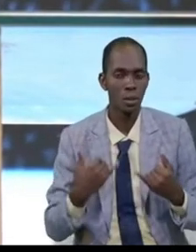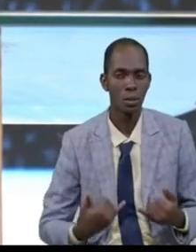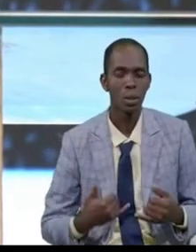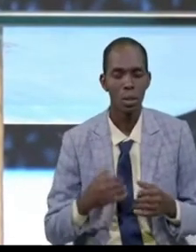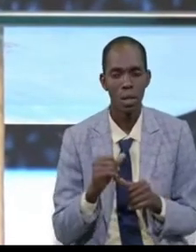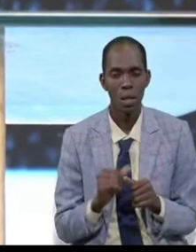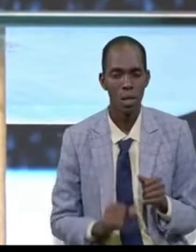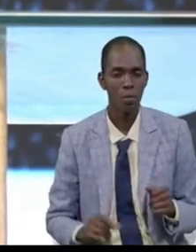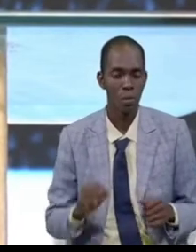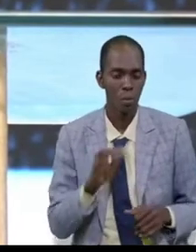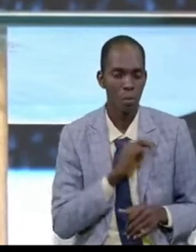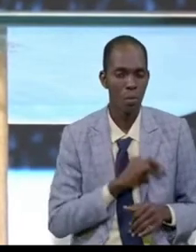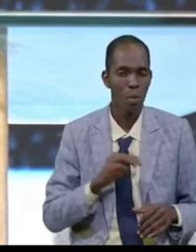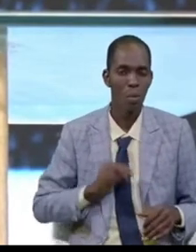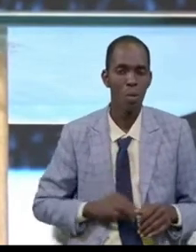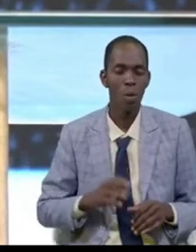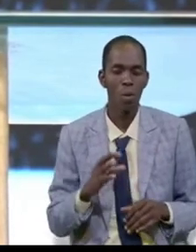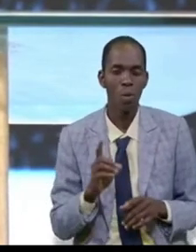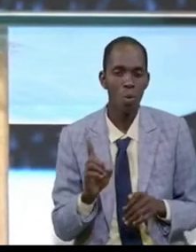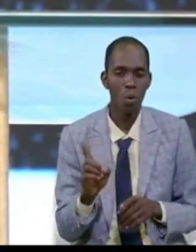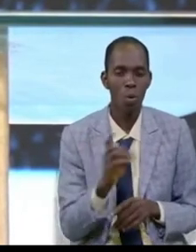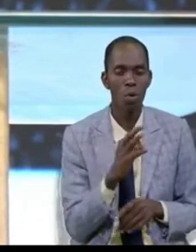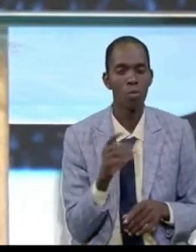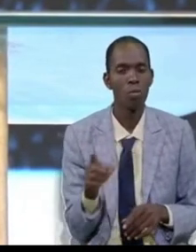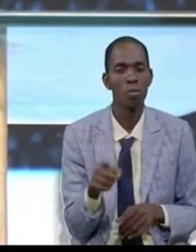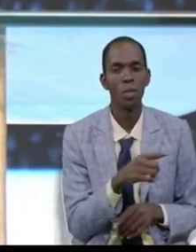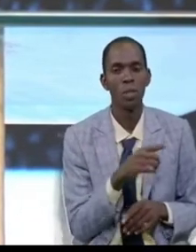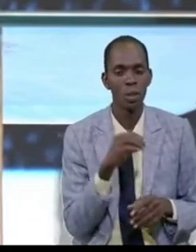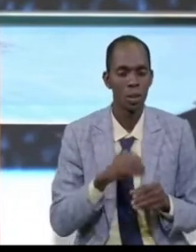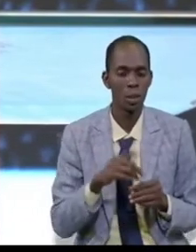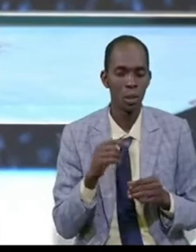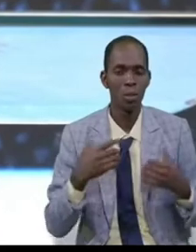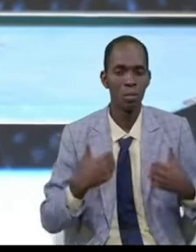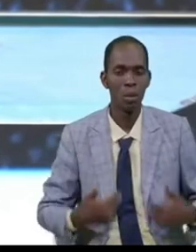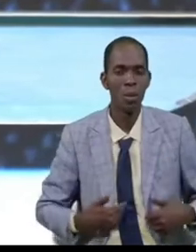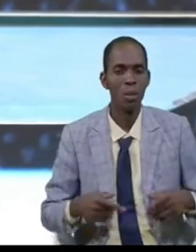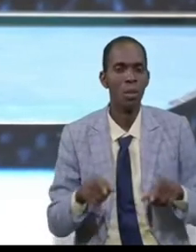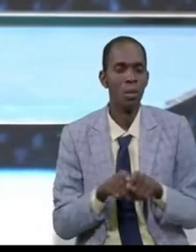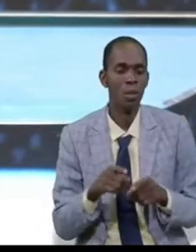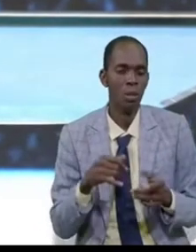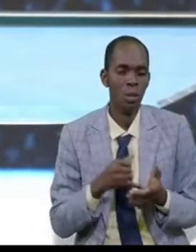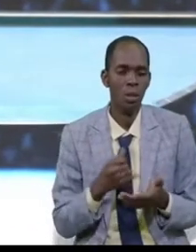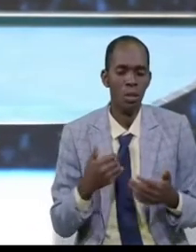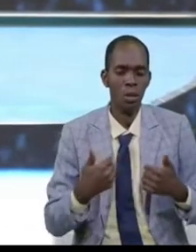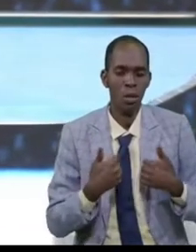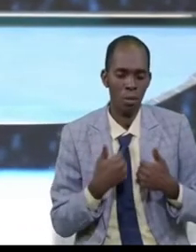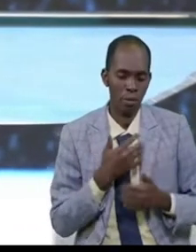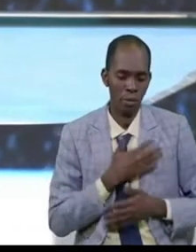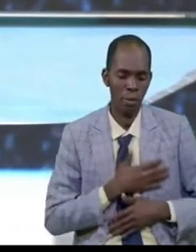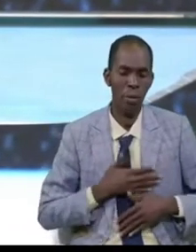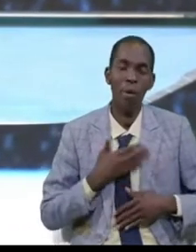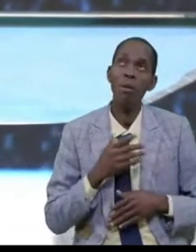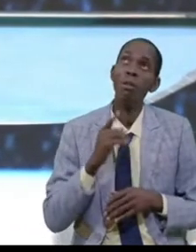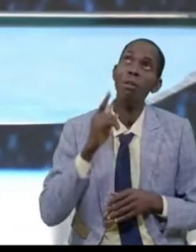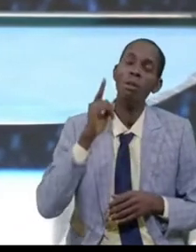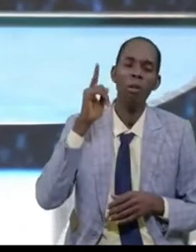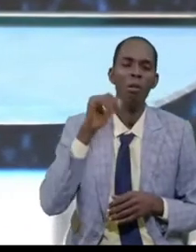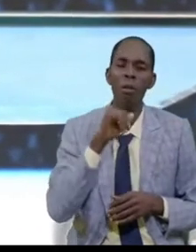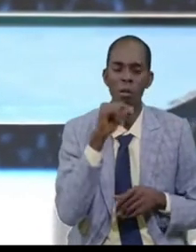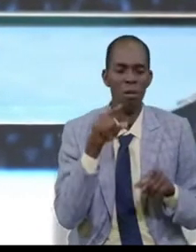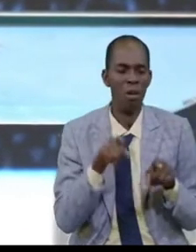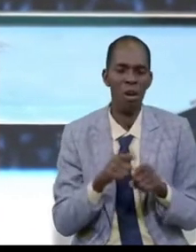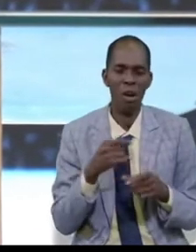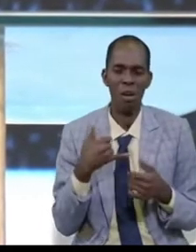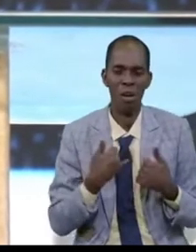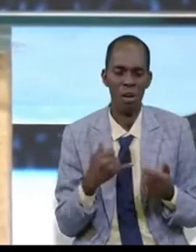of them in the body, as it has pleased him. Not as it